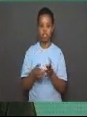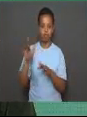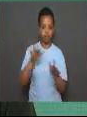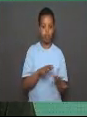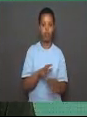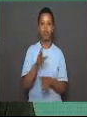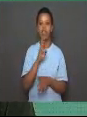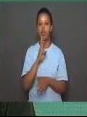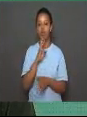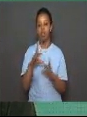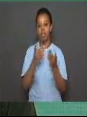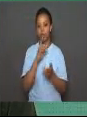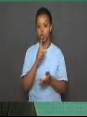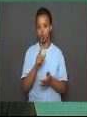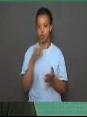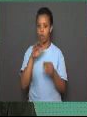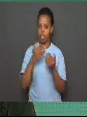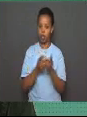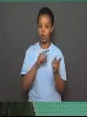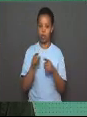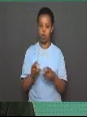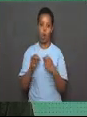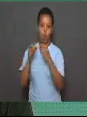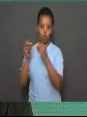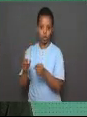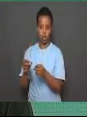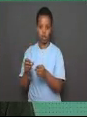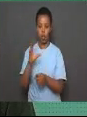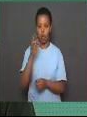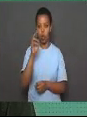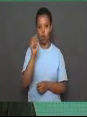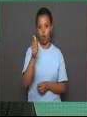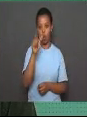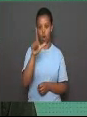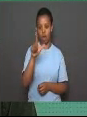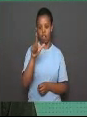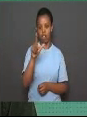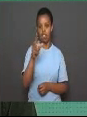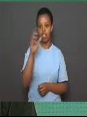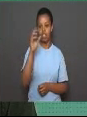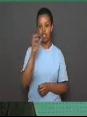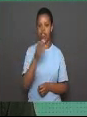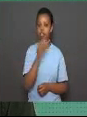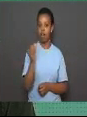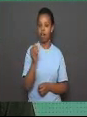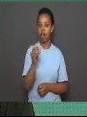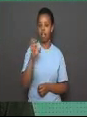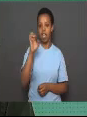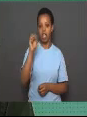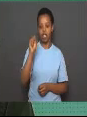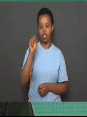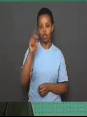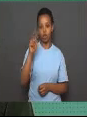learned about marine biomes, including oceans, coral reefs, and